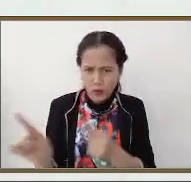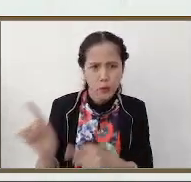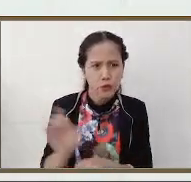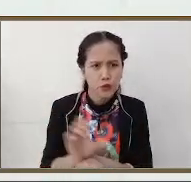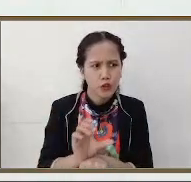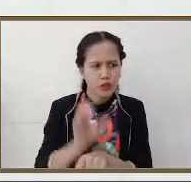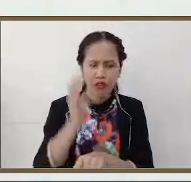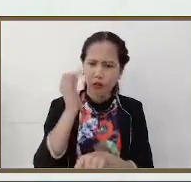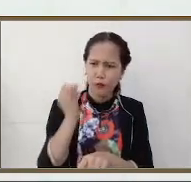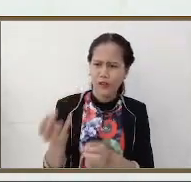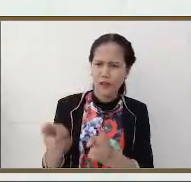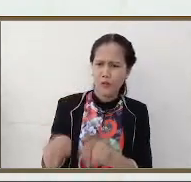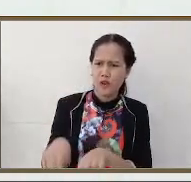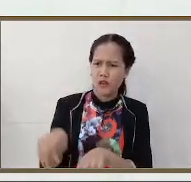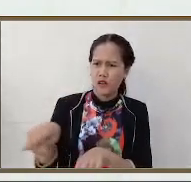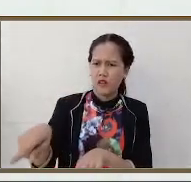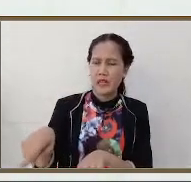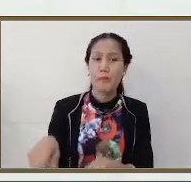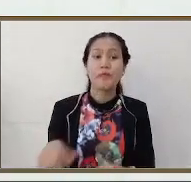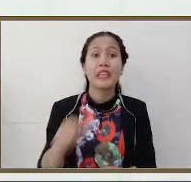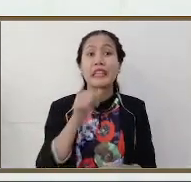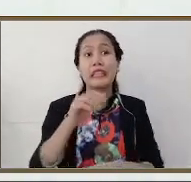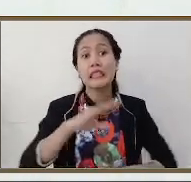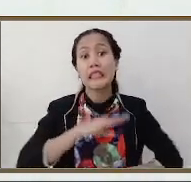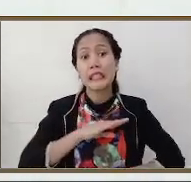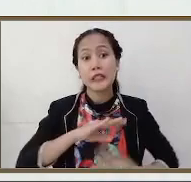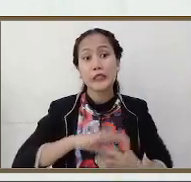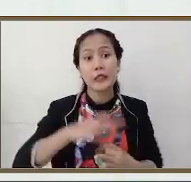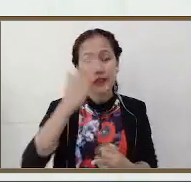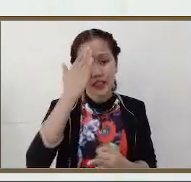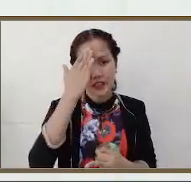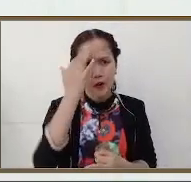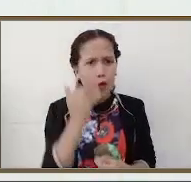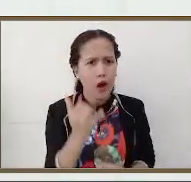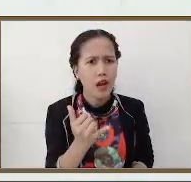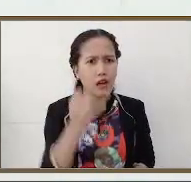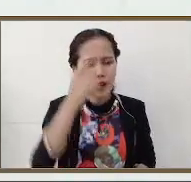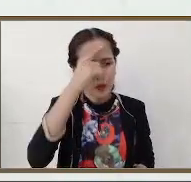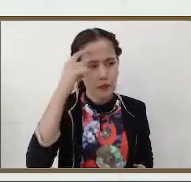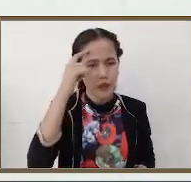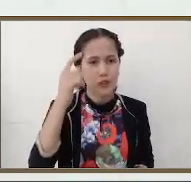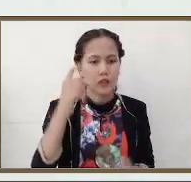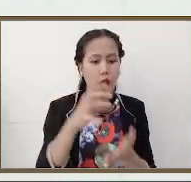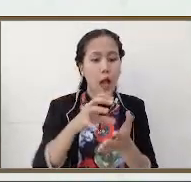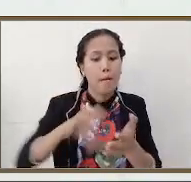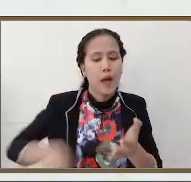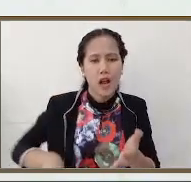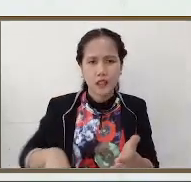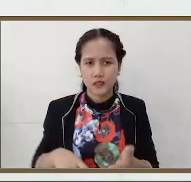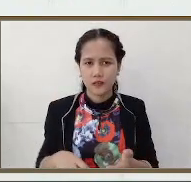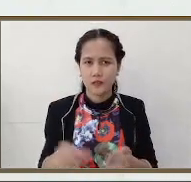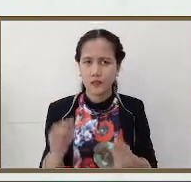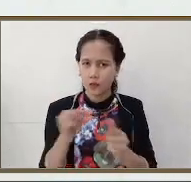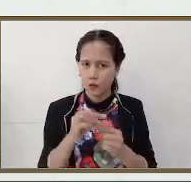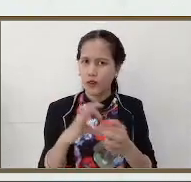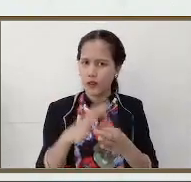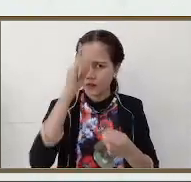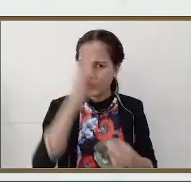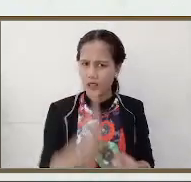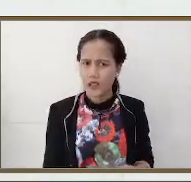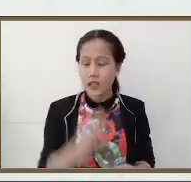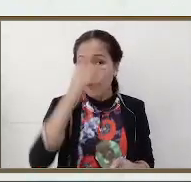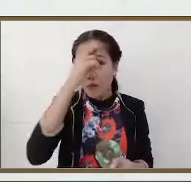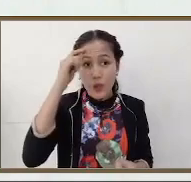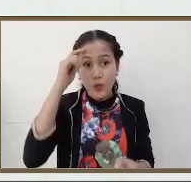ganyan? Lack of knowledge. Bakit lack of knowledge? Because we omitted something. Because of that